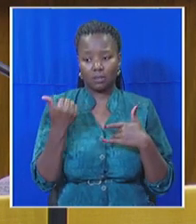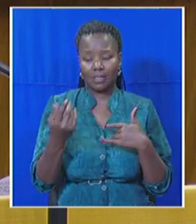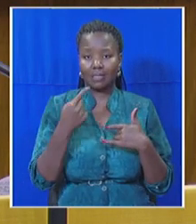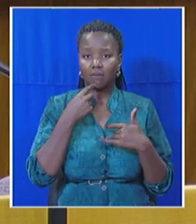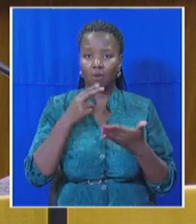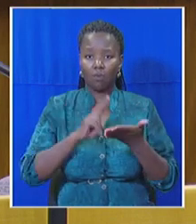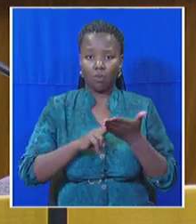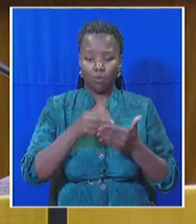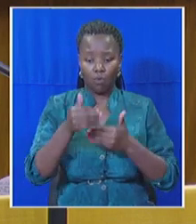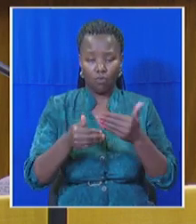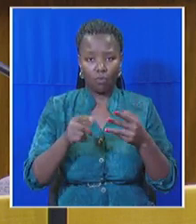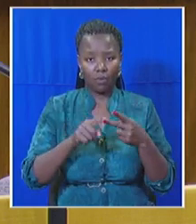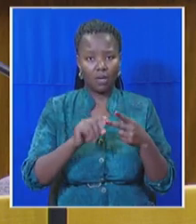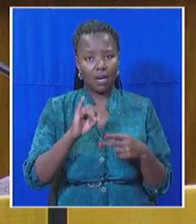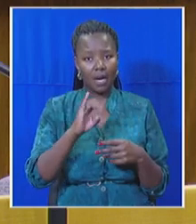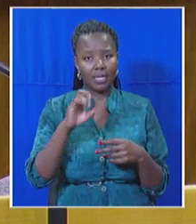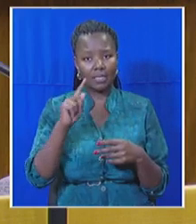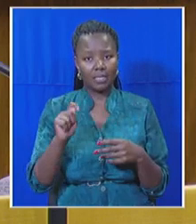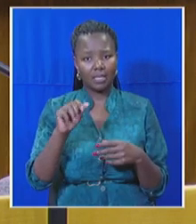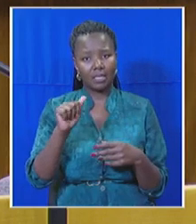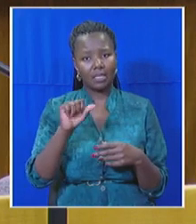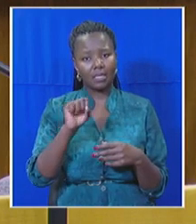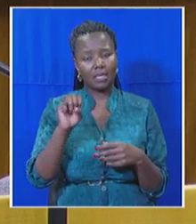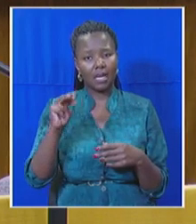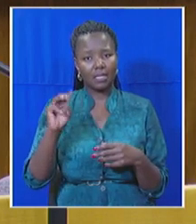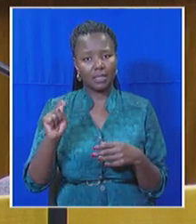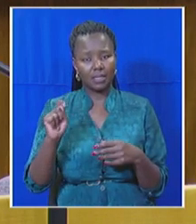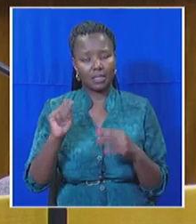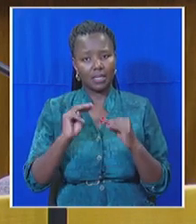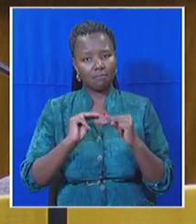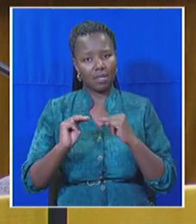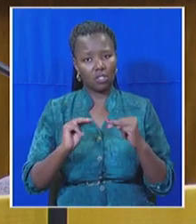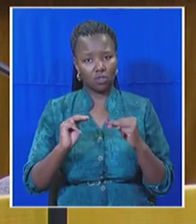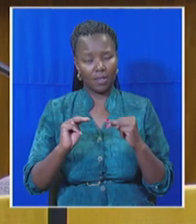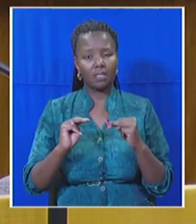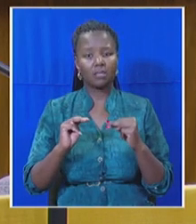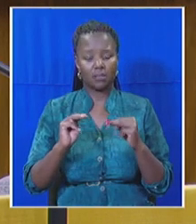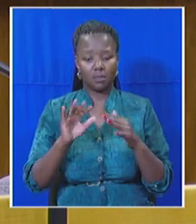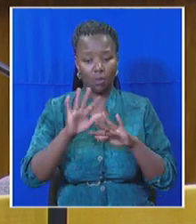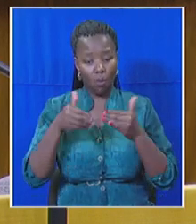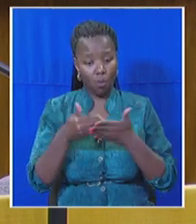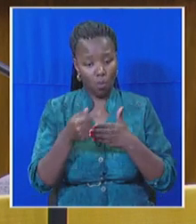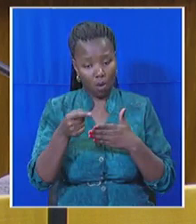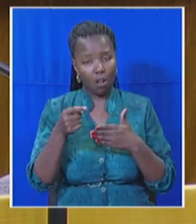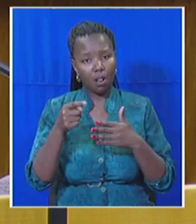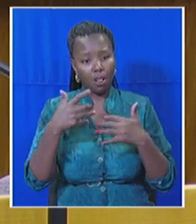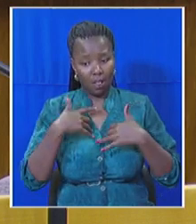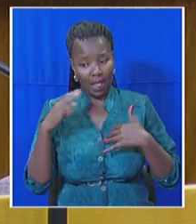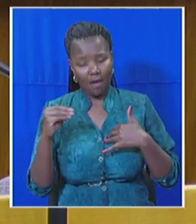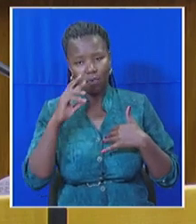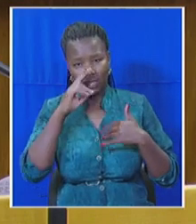chain, ICT and asset management, including heritage assets in South Africa and missions